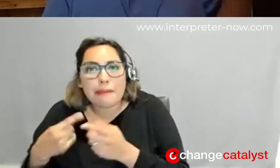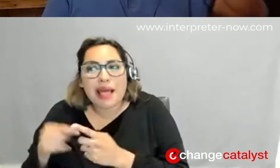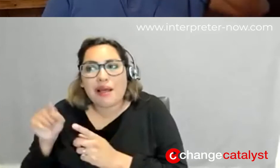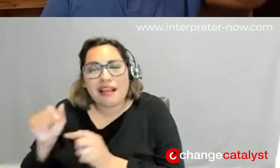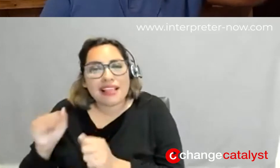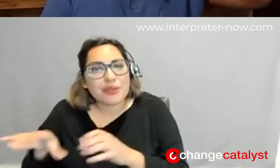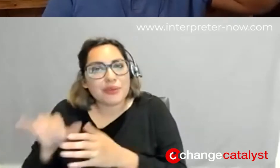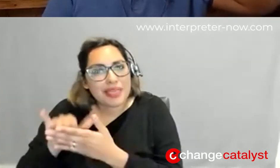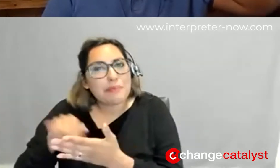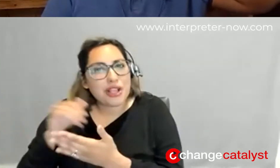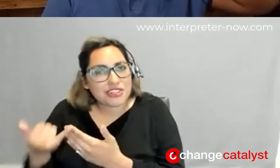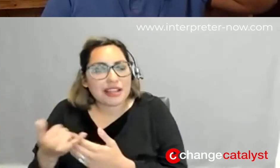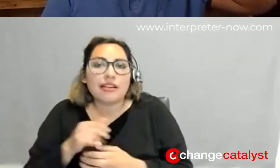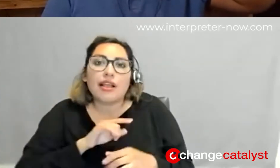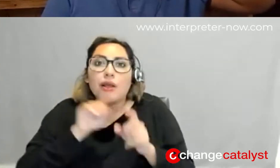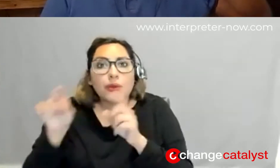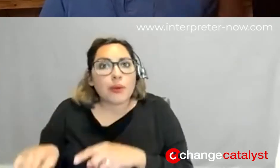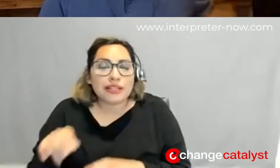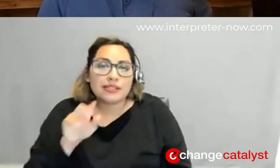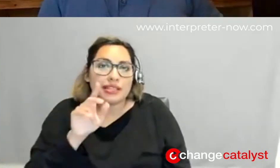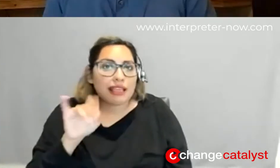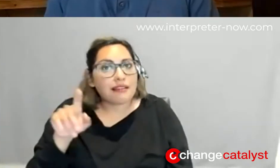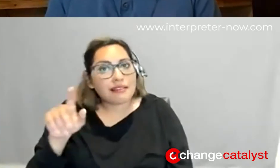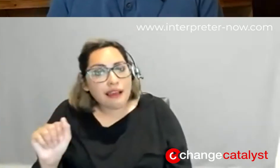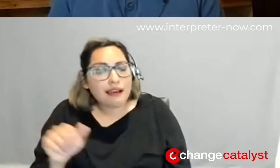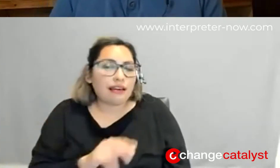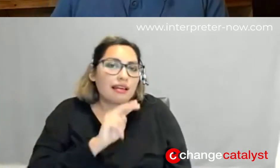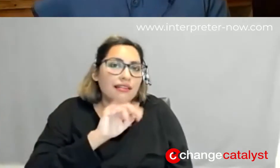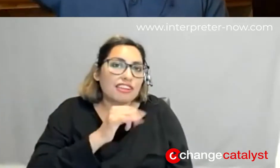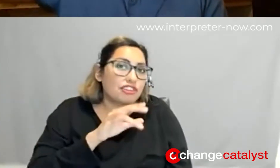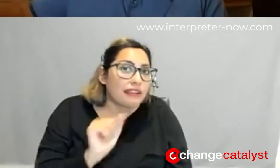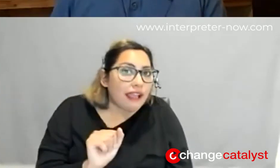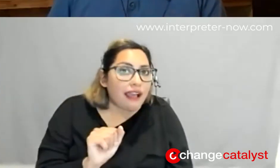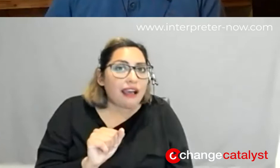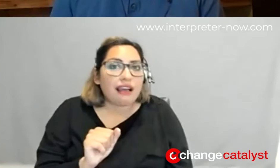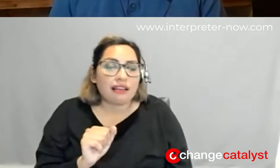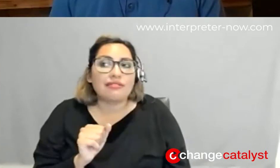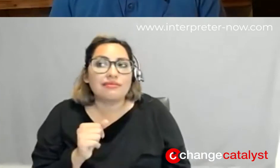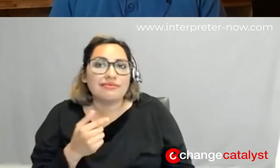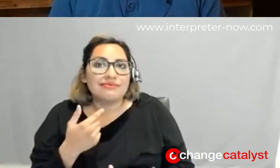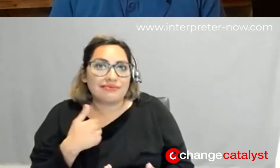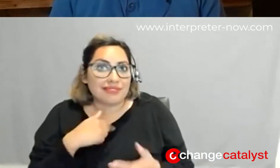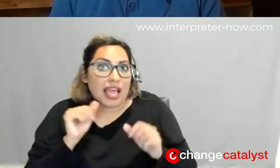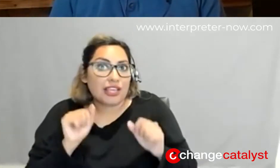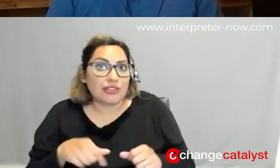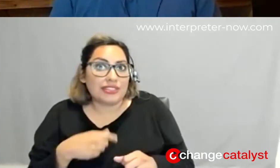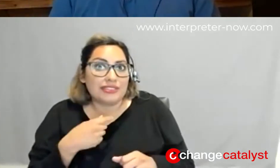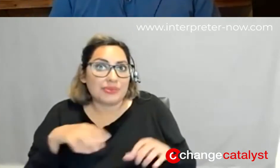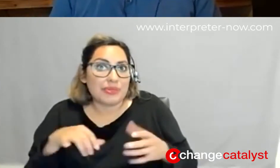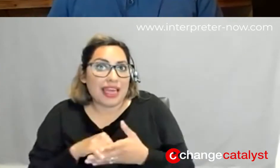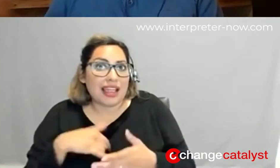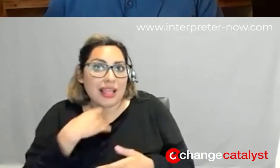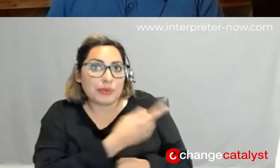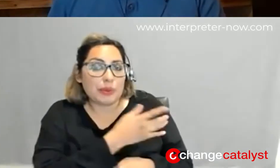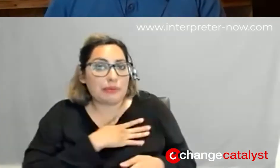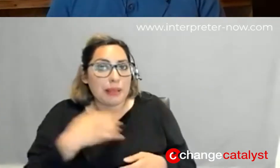into Kenya and Nigeria, that was a passion project. I just went to my boss and said, look, we need engineering over there. Please don't say no. He said, I'm not going to say no. And